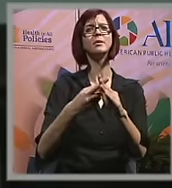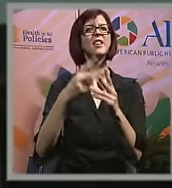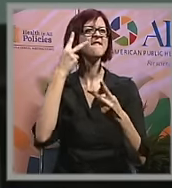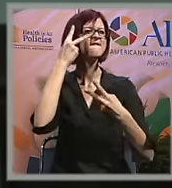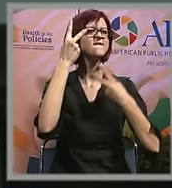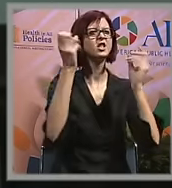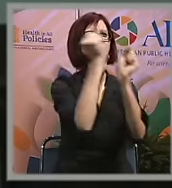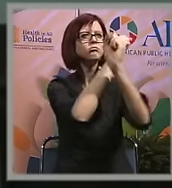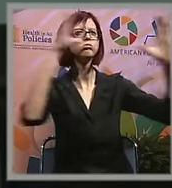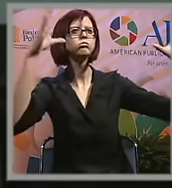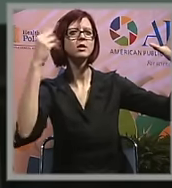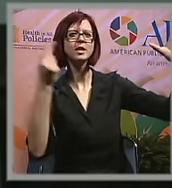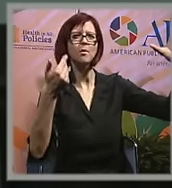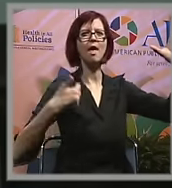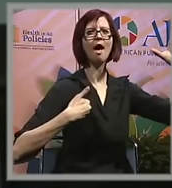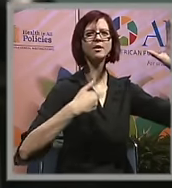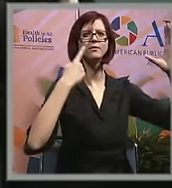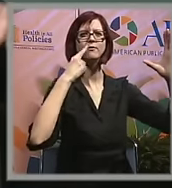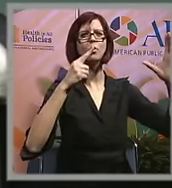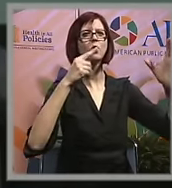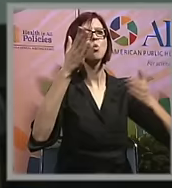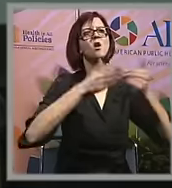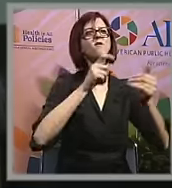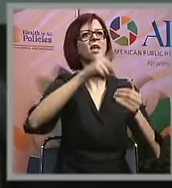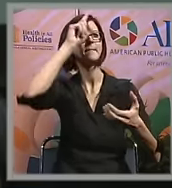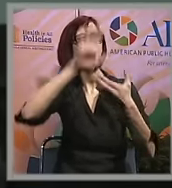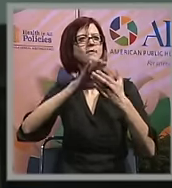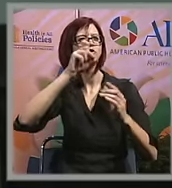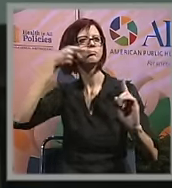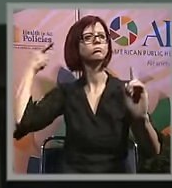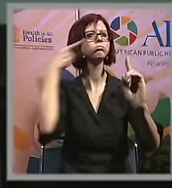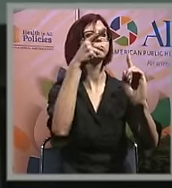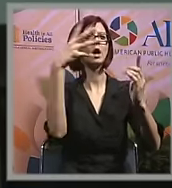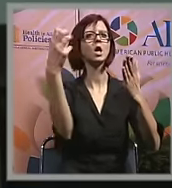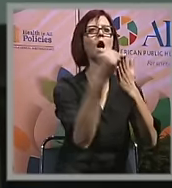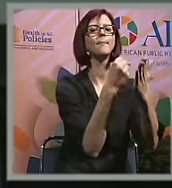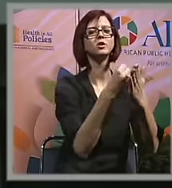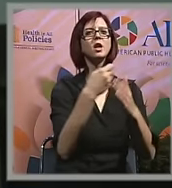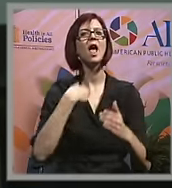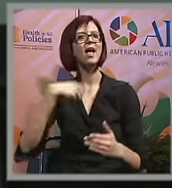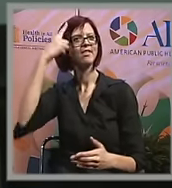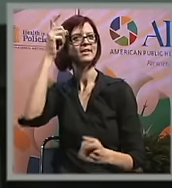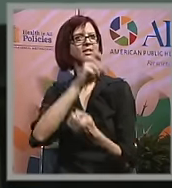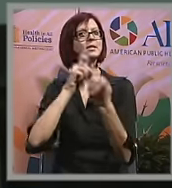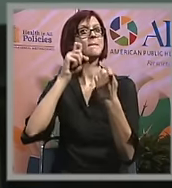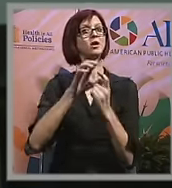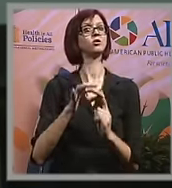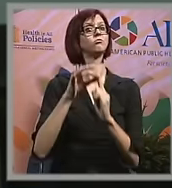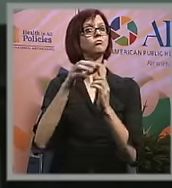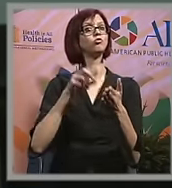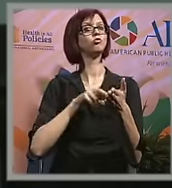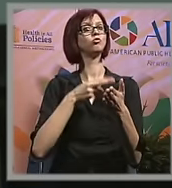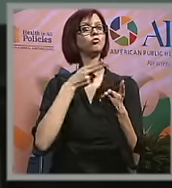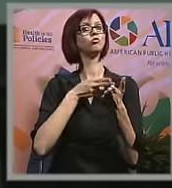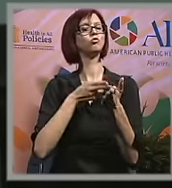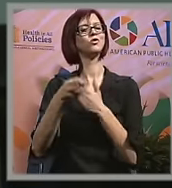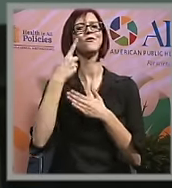that someone has for what they believe ought to be accomplished. And that's, I think that's especially true in public service,